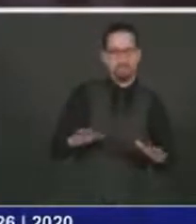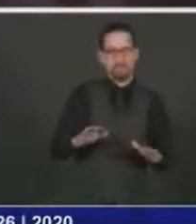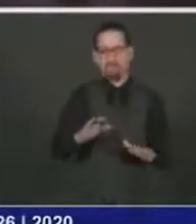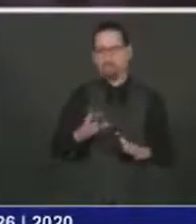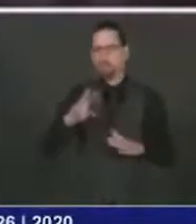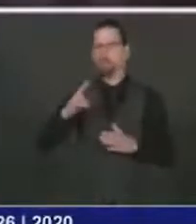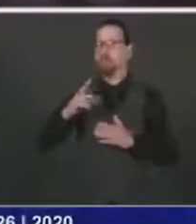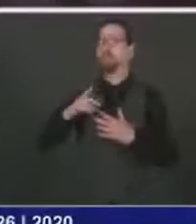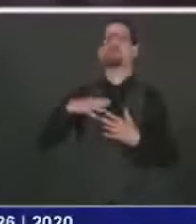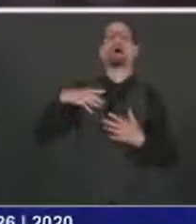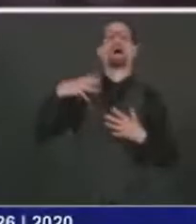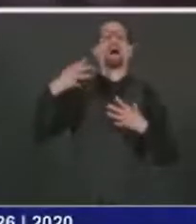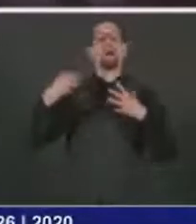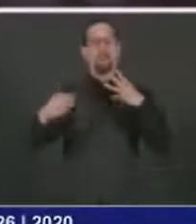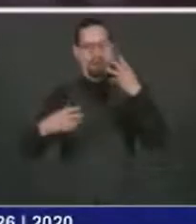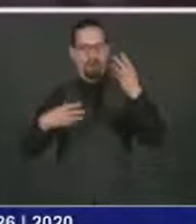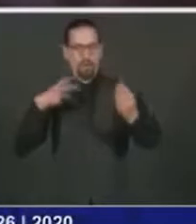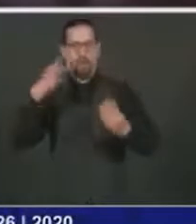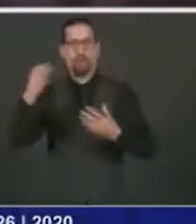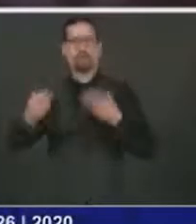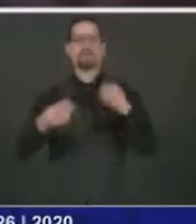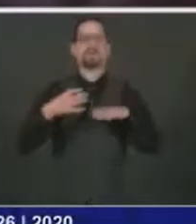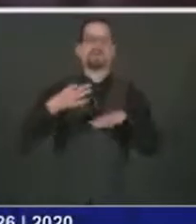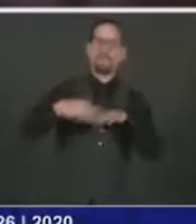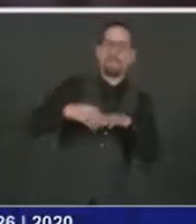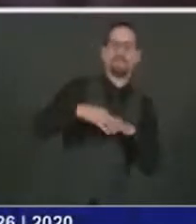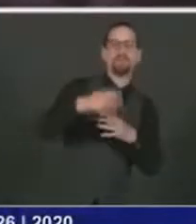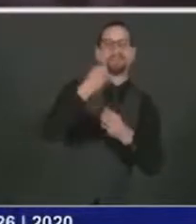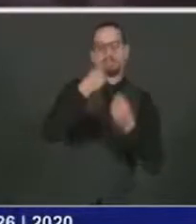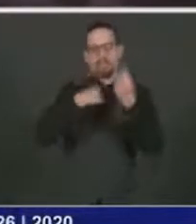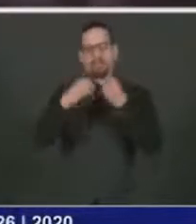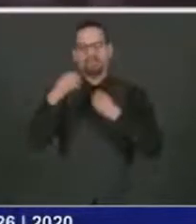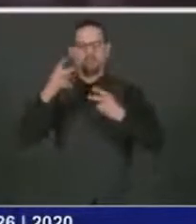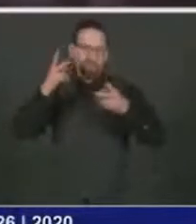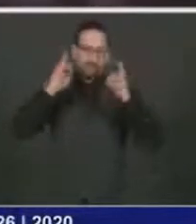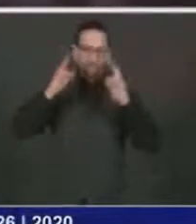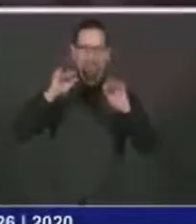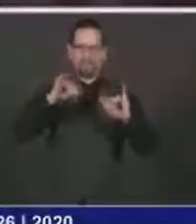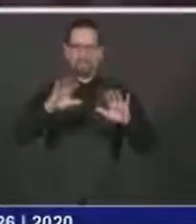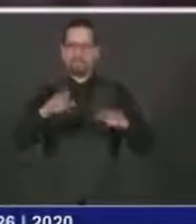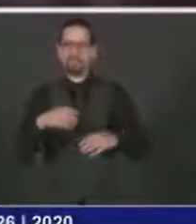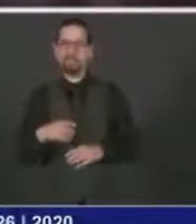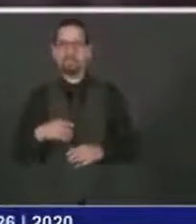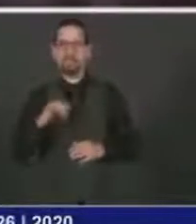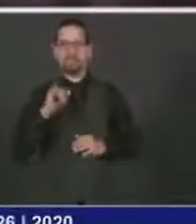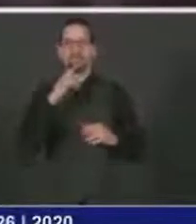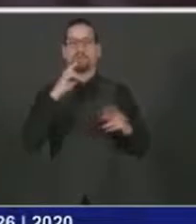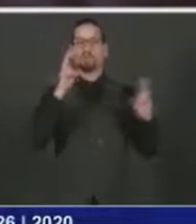their haircut, getting their nails done, going back to work. So, you know, we'd like to see